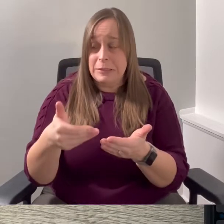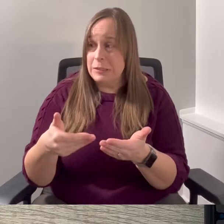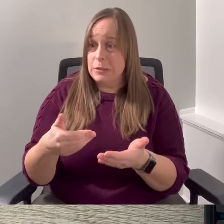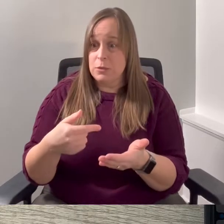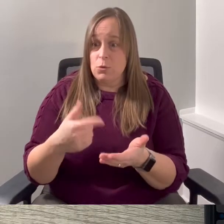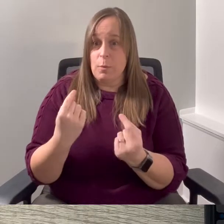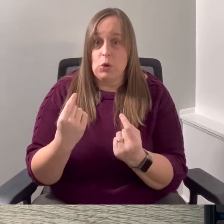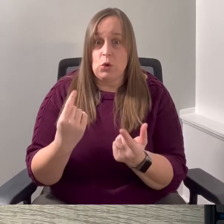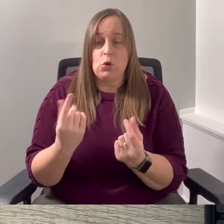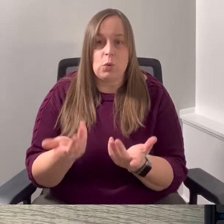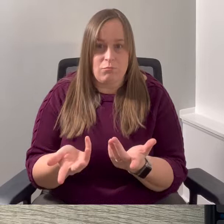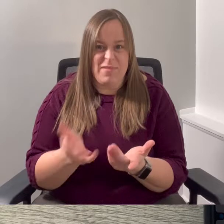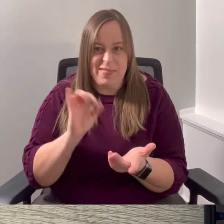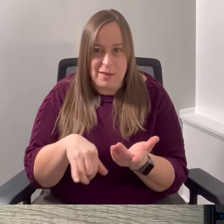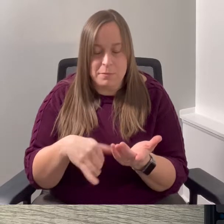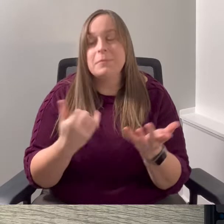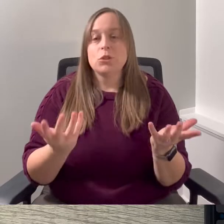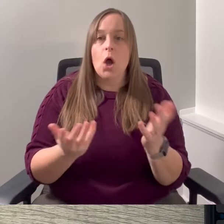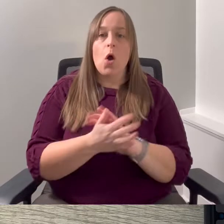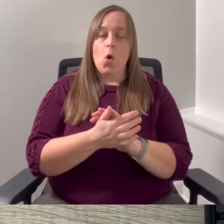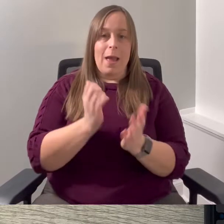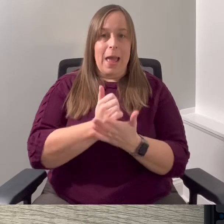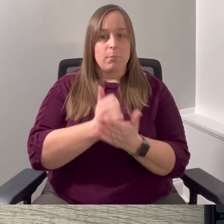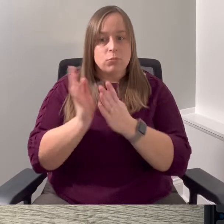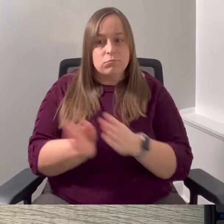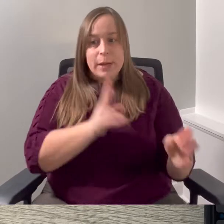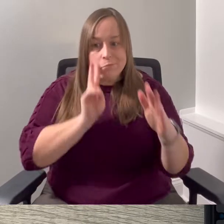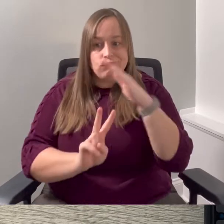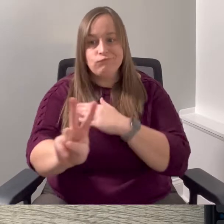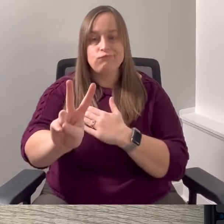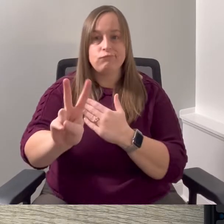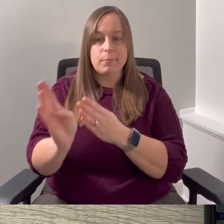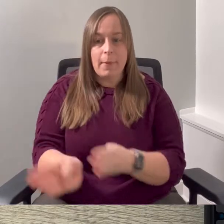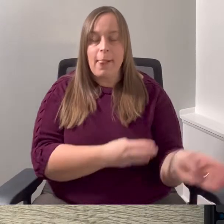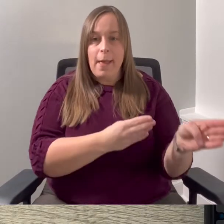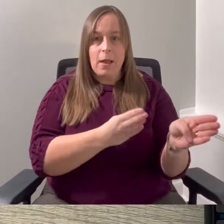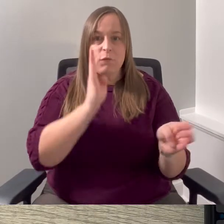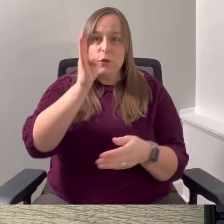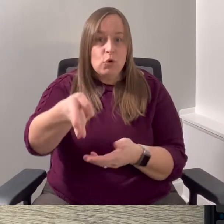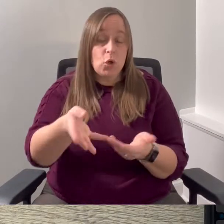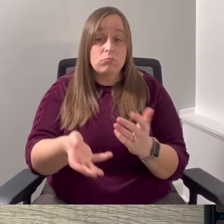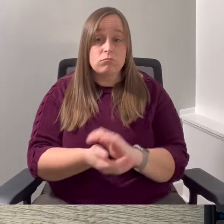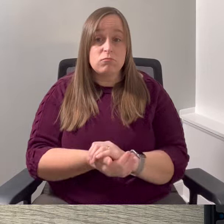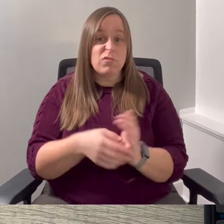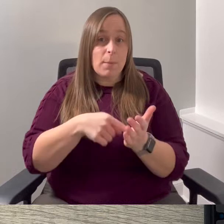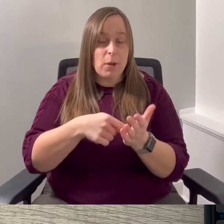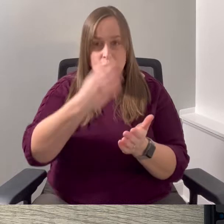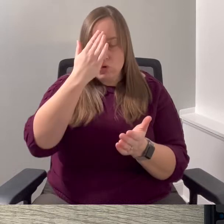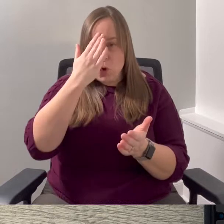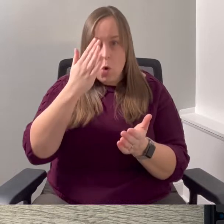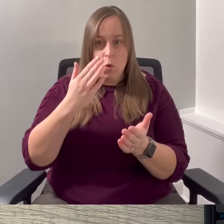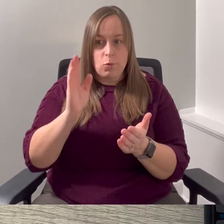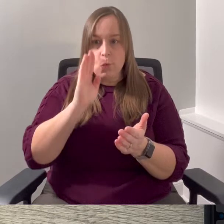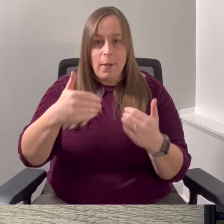do? So this just helps you prepare for the future, for bills that you know that you're going to have